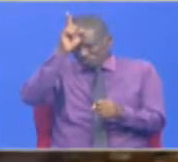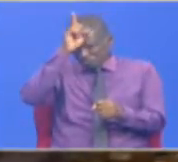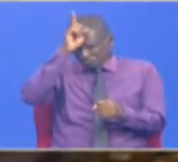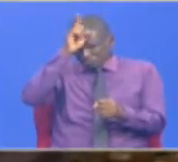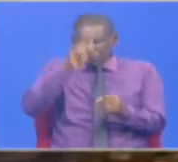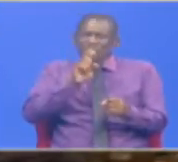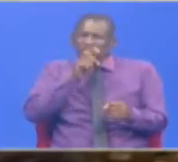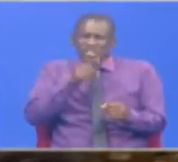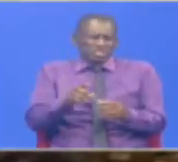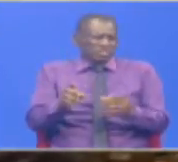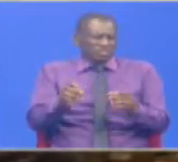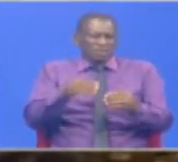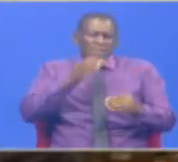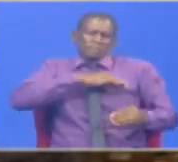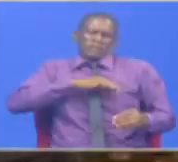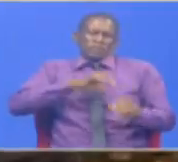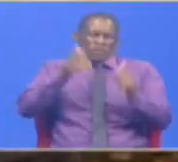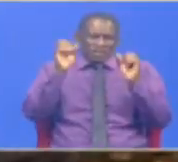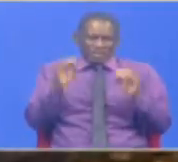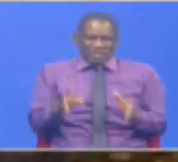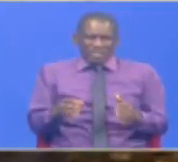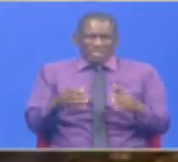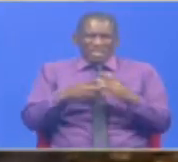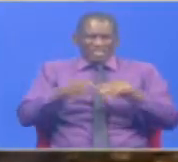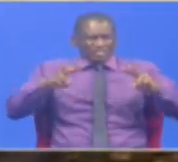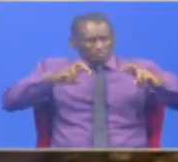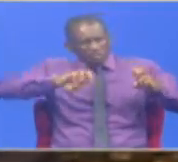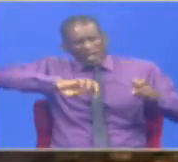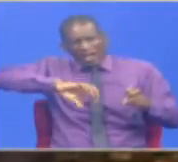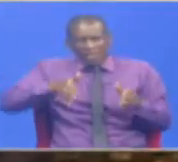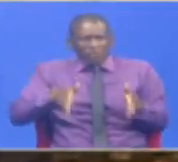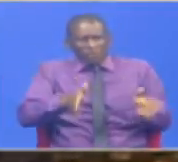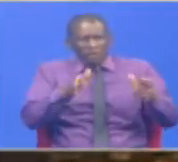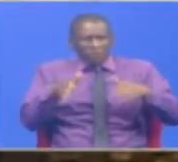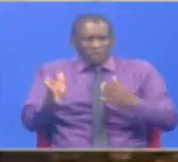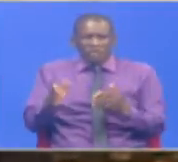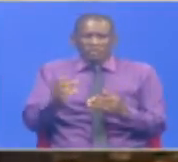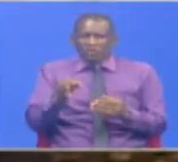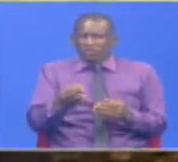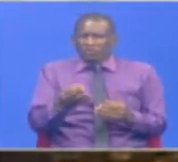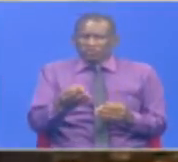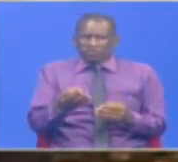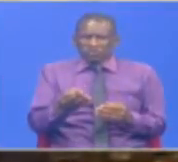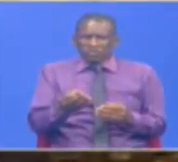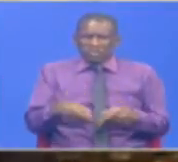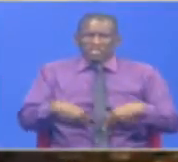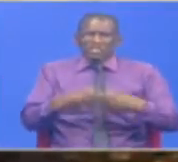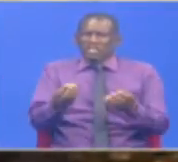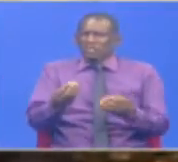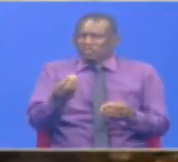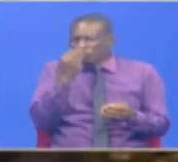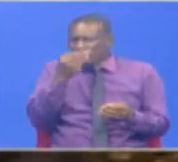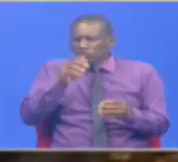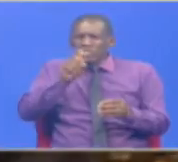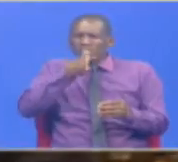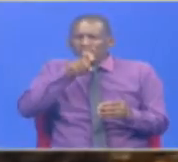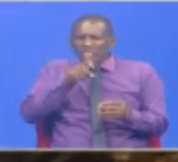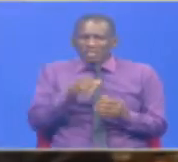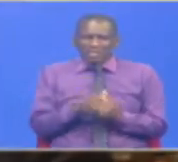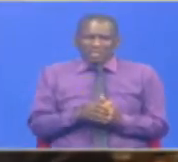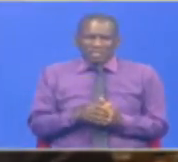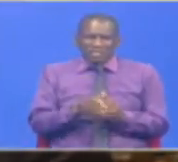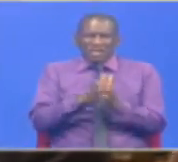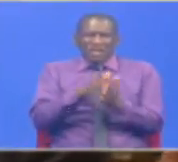viable. So I started looking for an alternative way of feeding my chicken, and